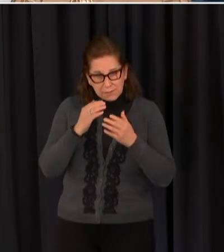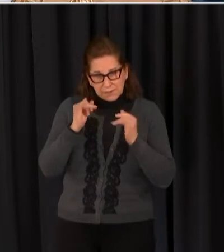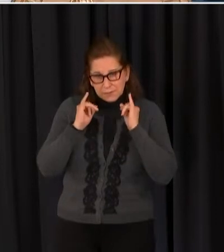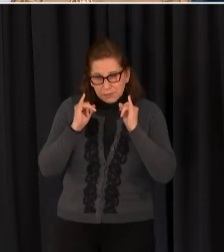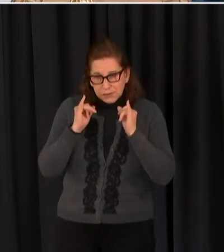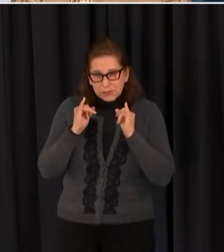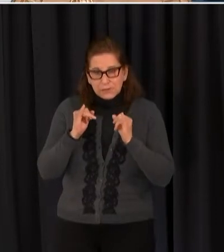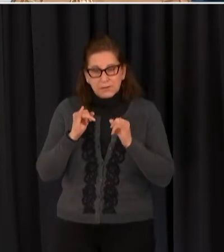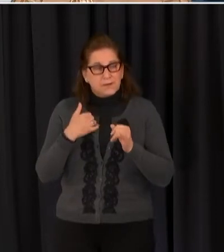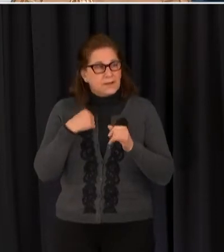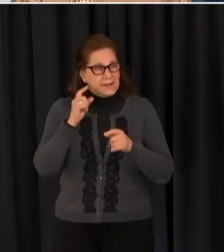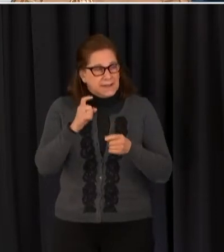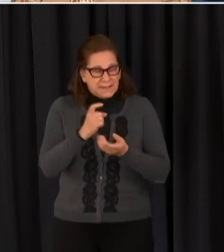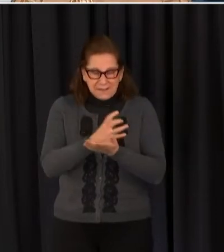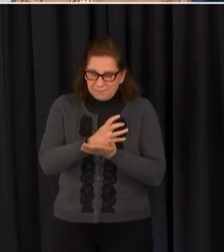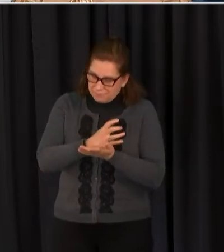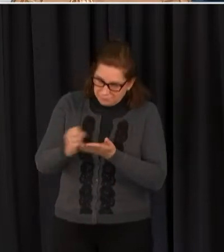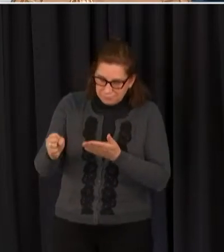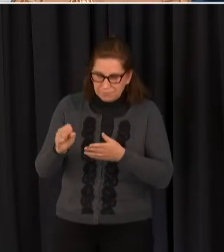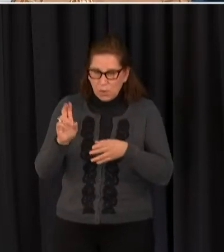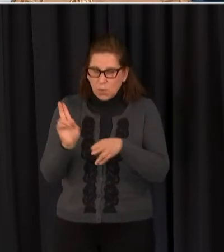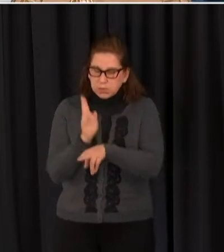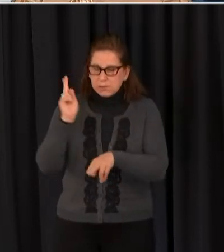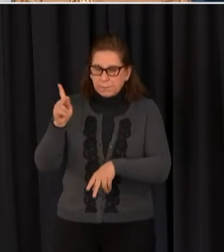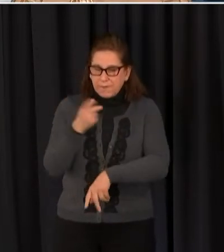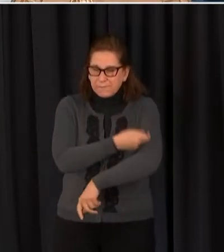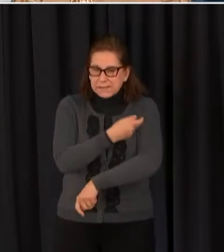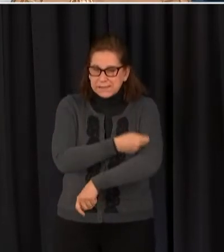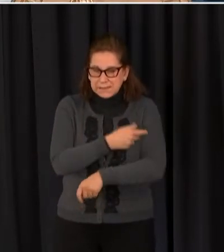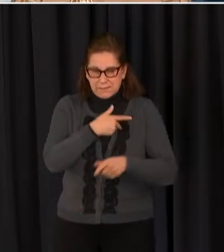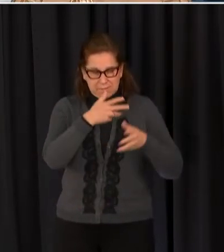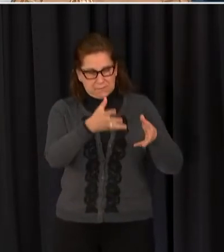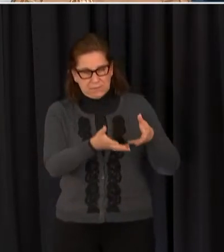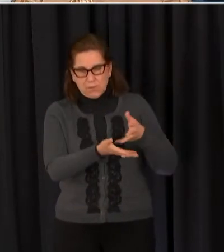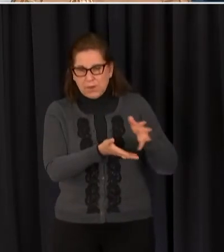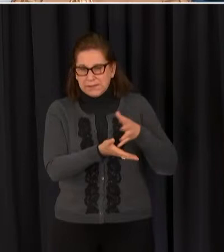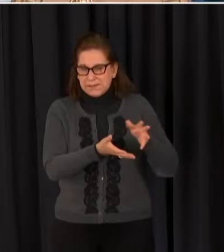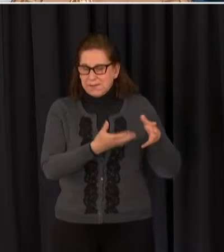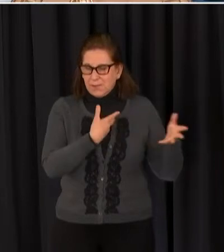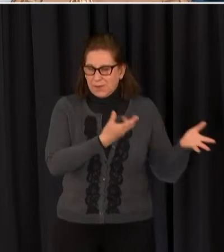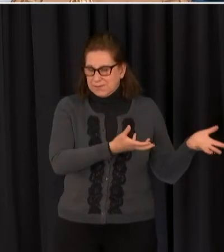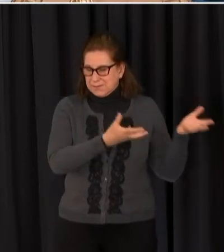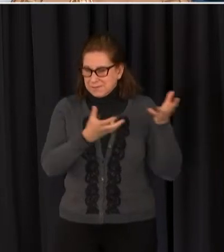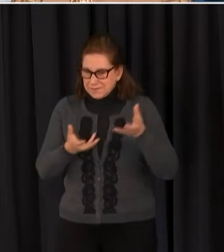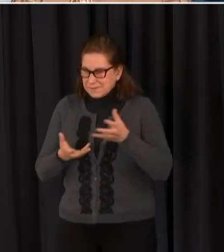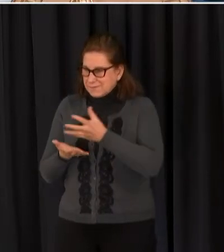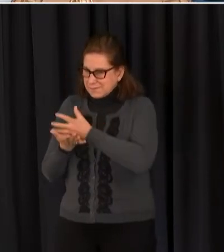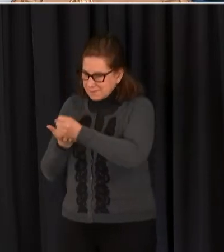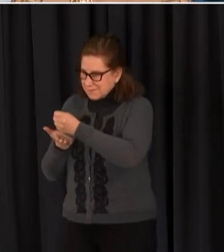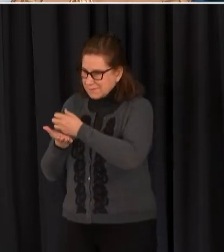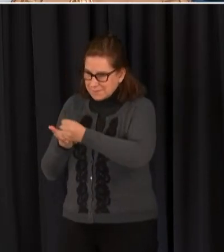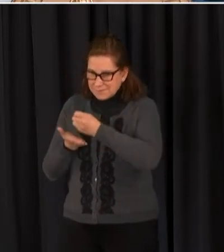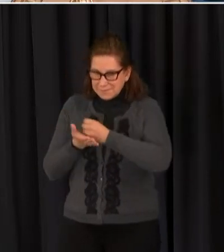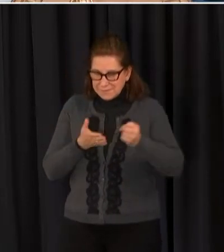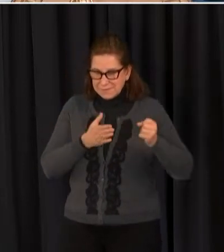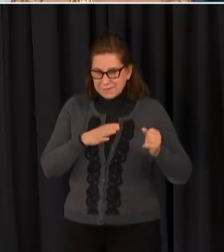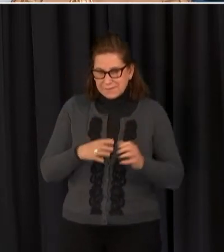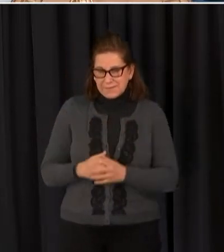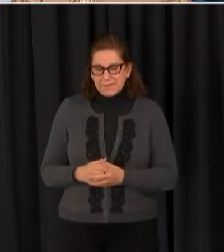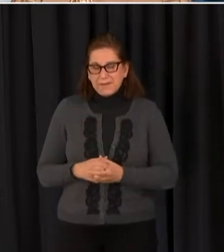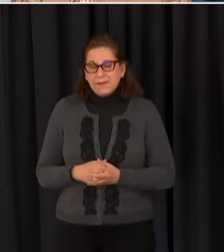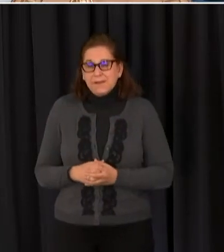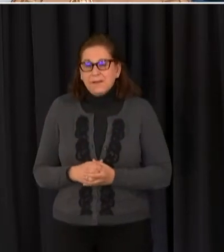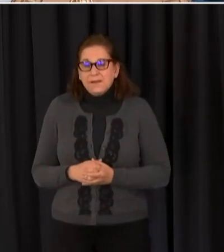used. I also want to provide a quick snapshot of how